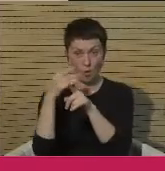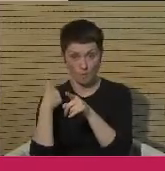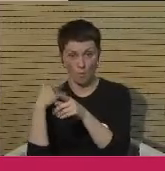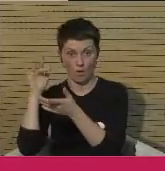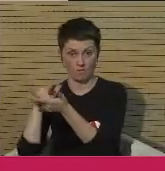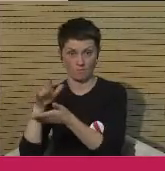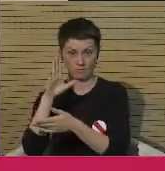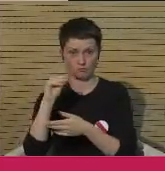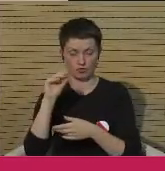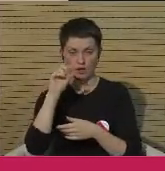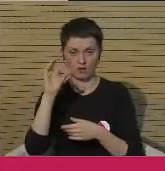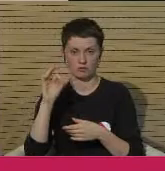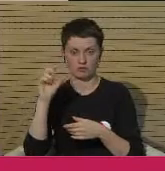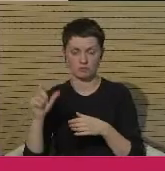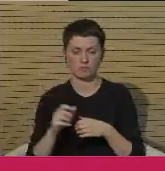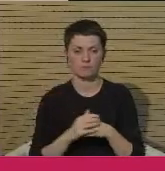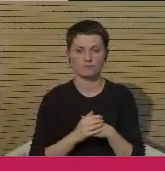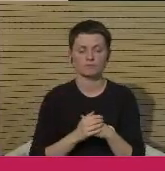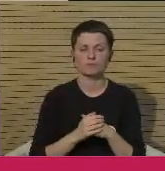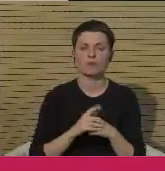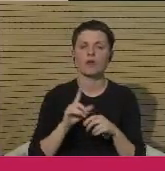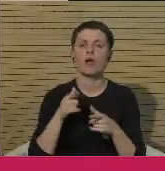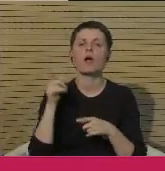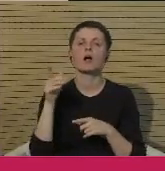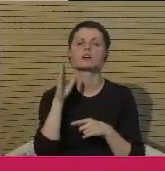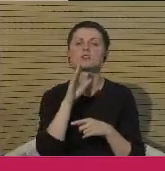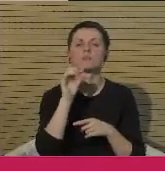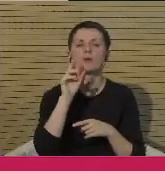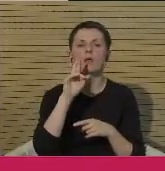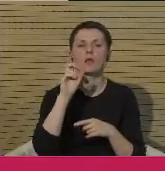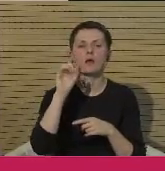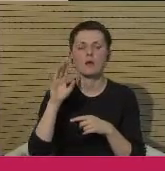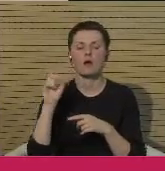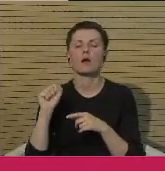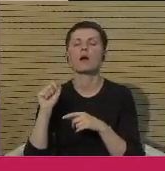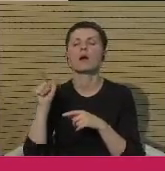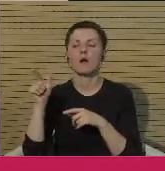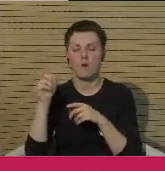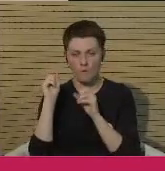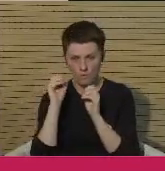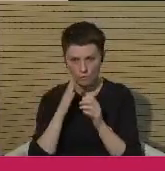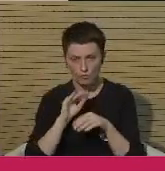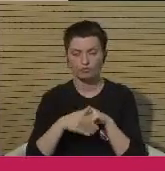Minsk protests, but she was only in Brest.